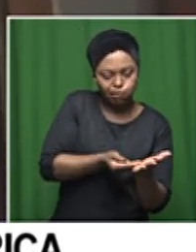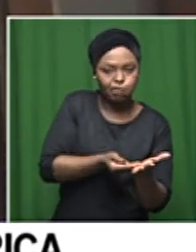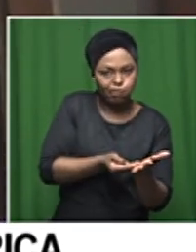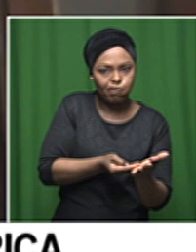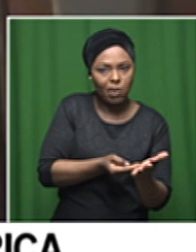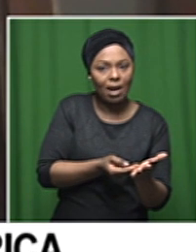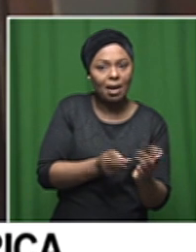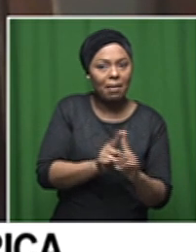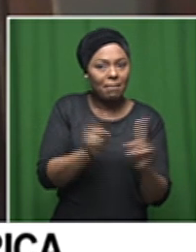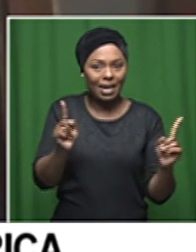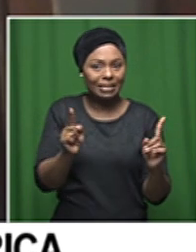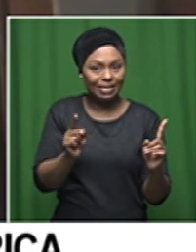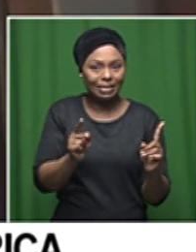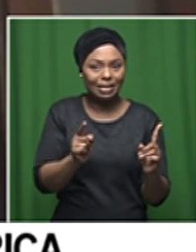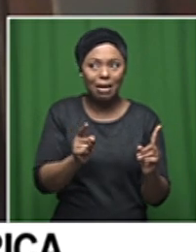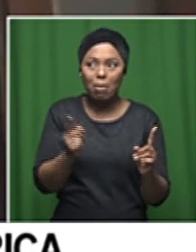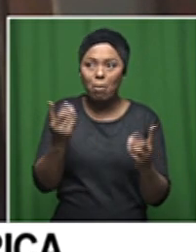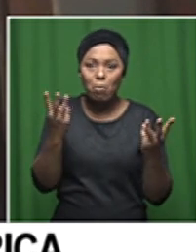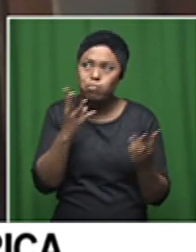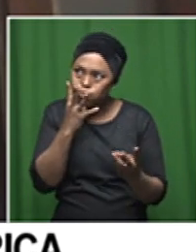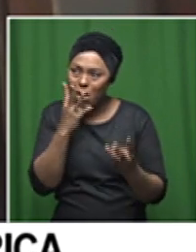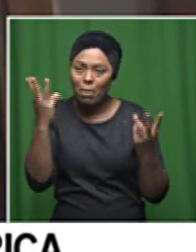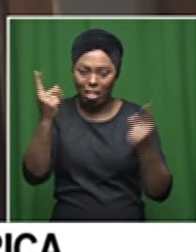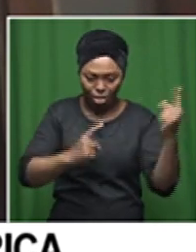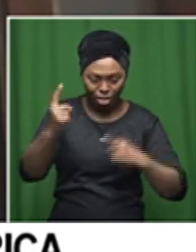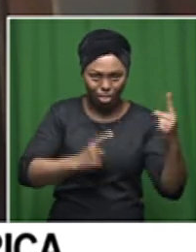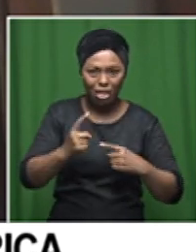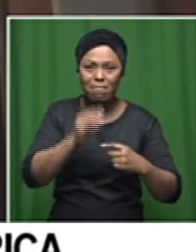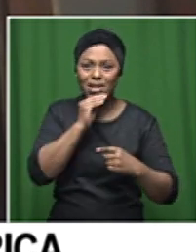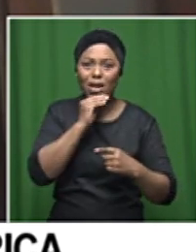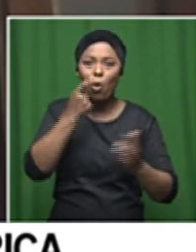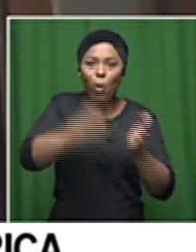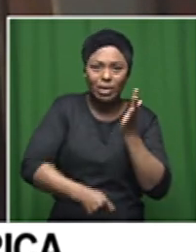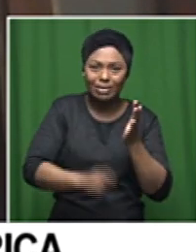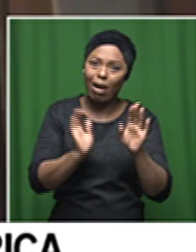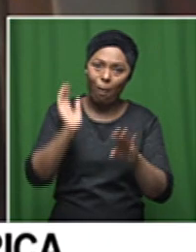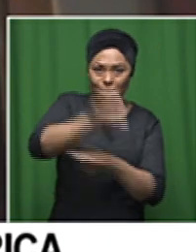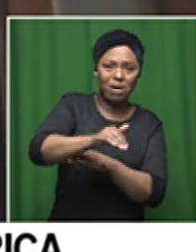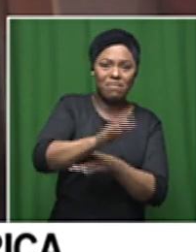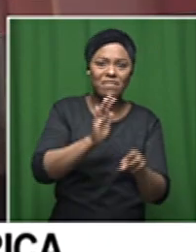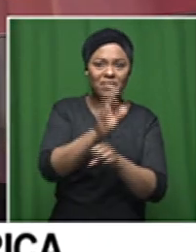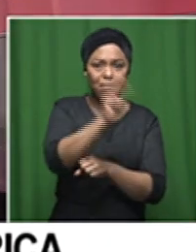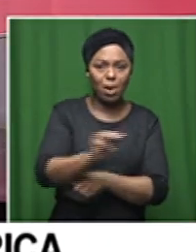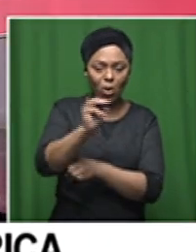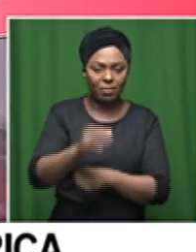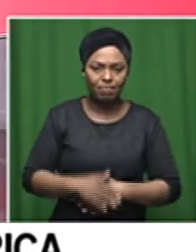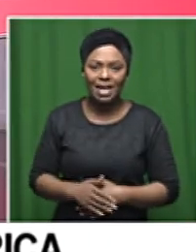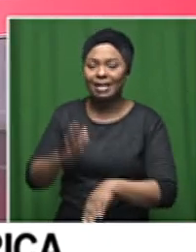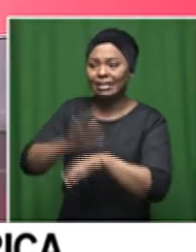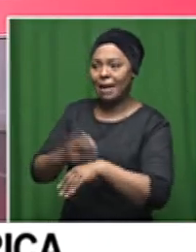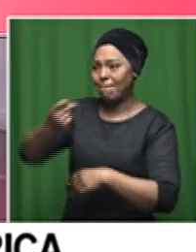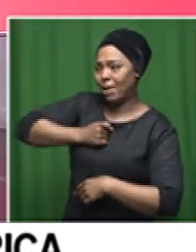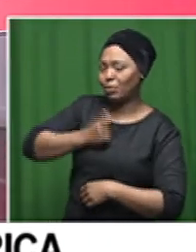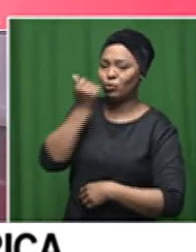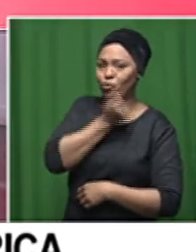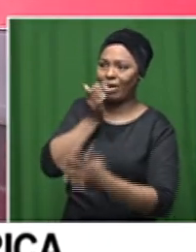is actually way beyond that number of people because of the Doc, issues. I'm going to have to jump in there and interrupt you. We've run out of time, but I think we've